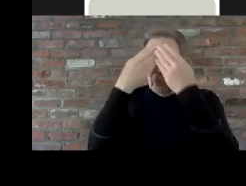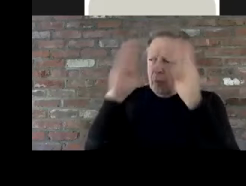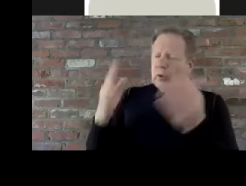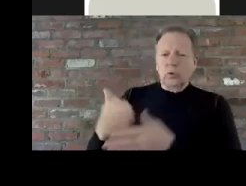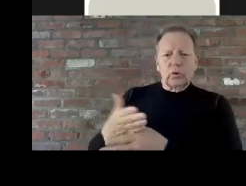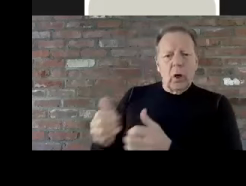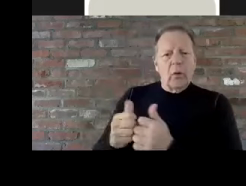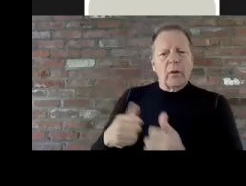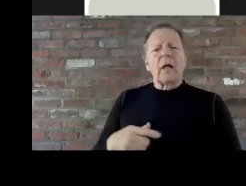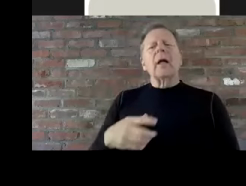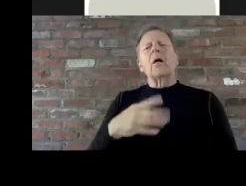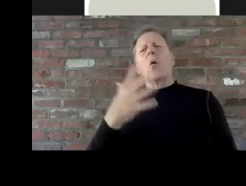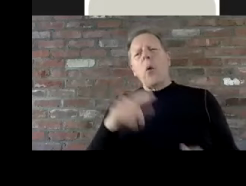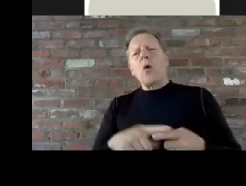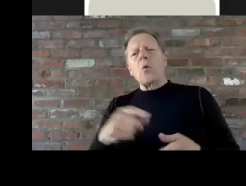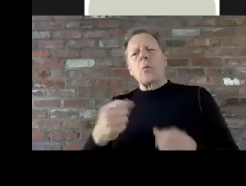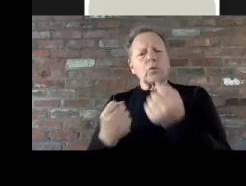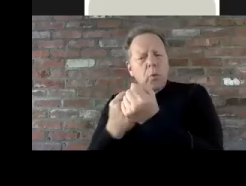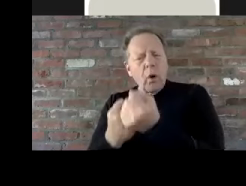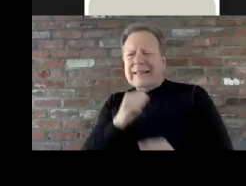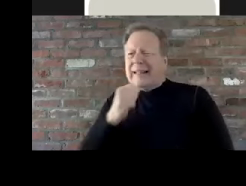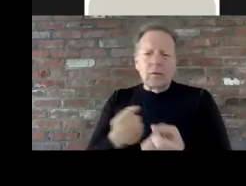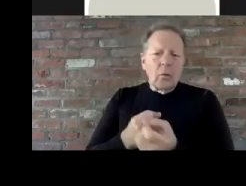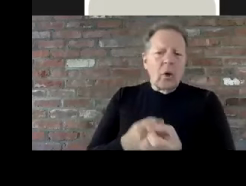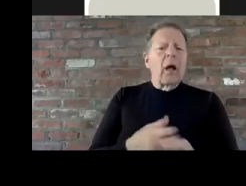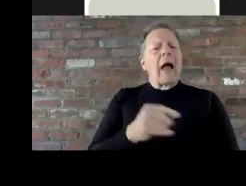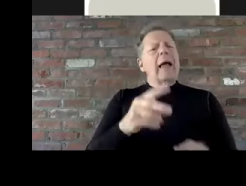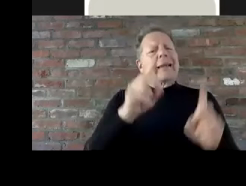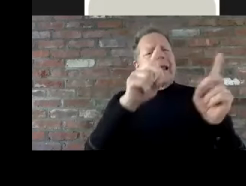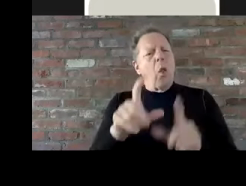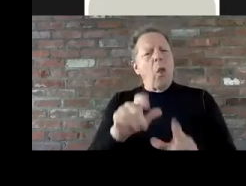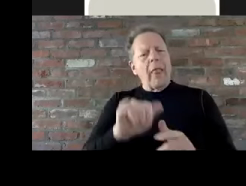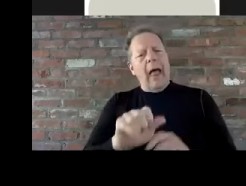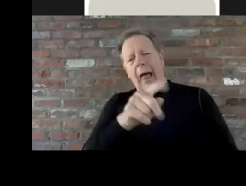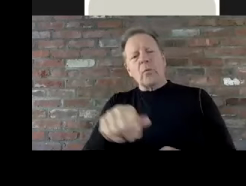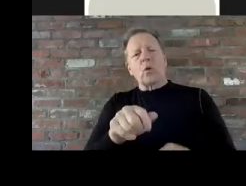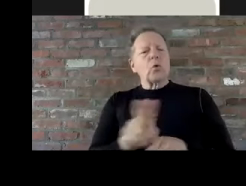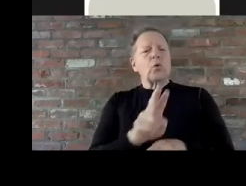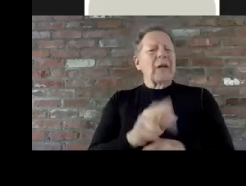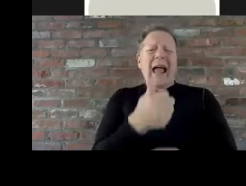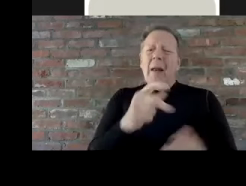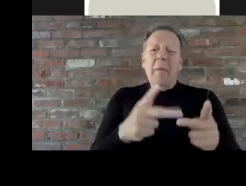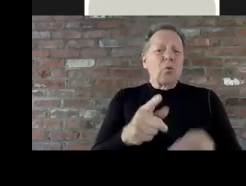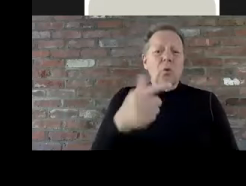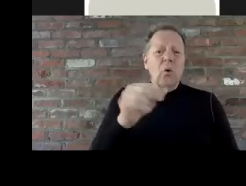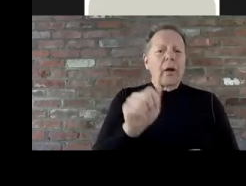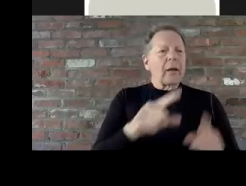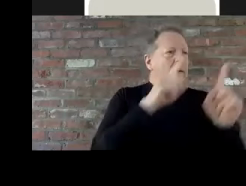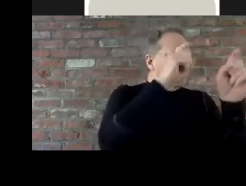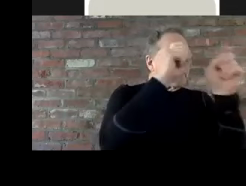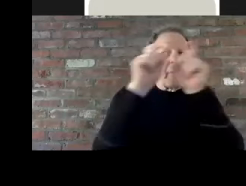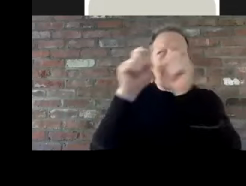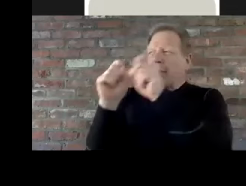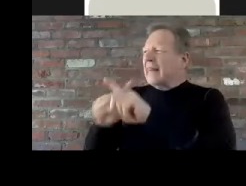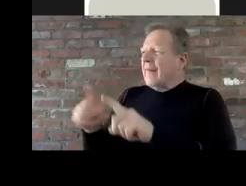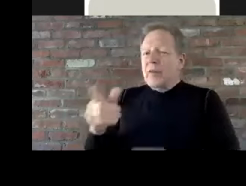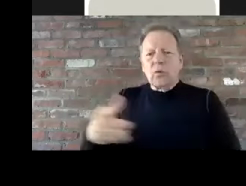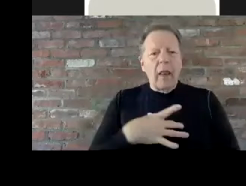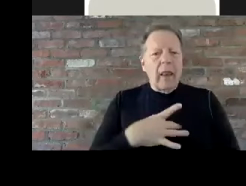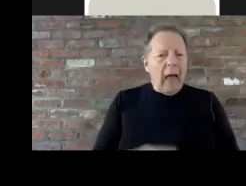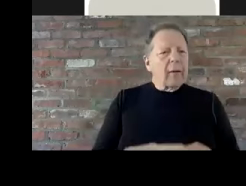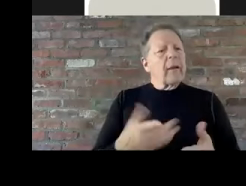or why not? Do you think you might be willing to download an app that you could use, and anywhere you go, you can take pictures of things that you like, things